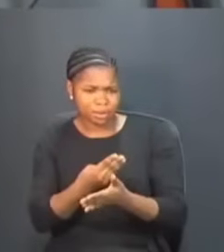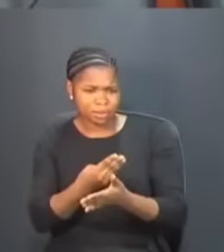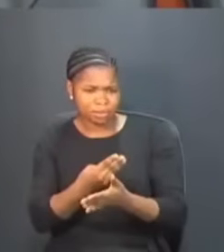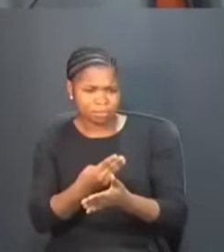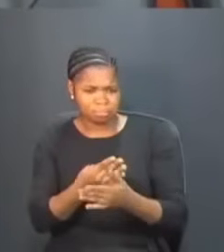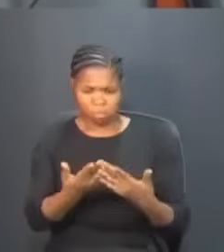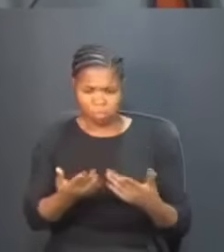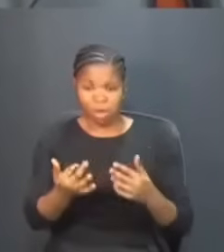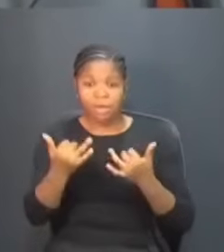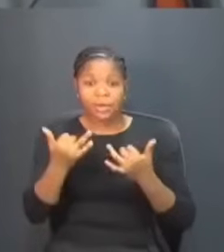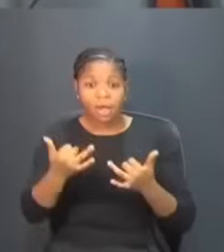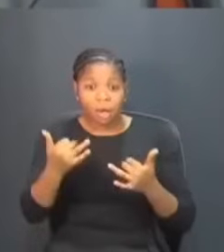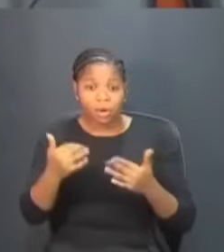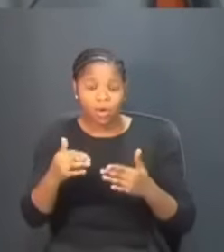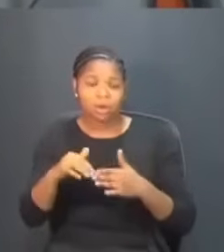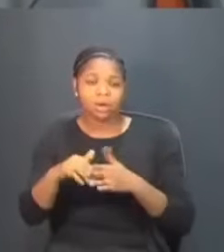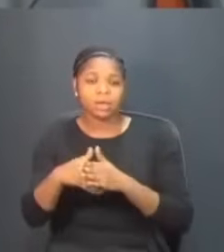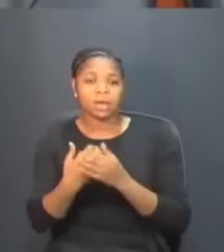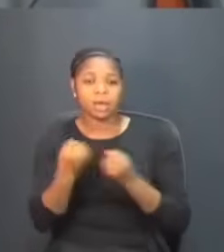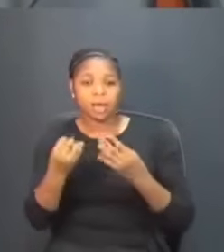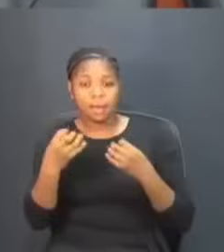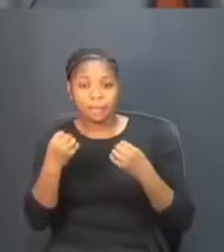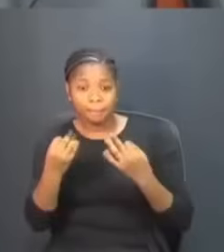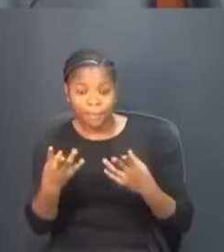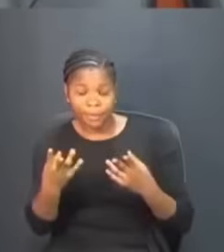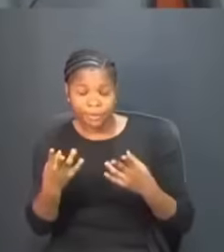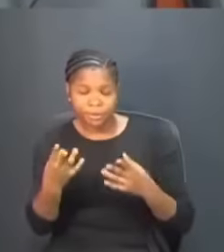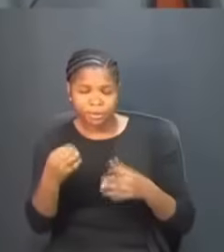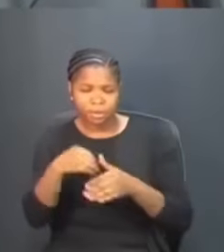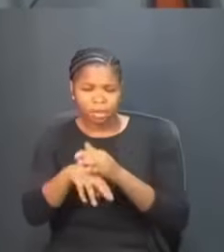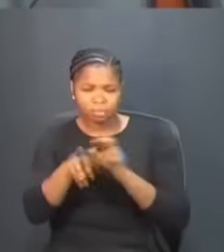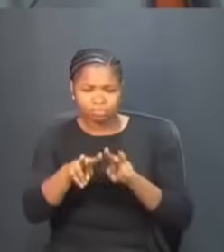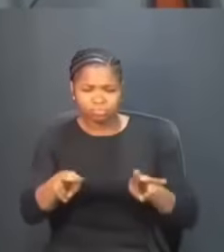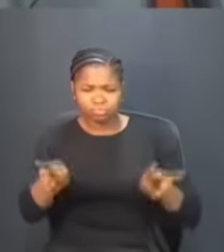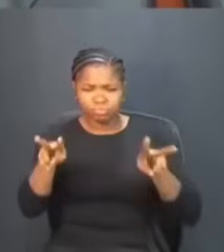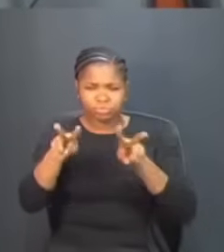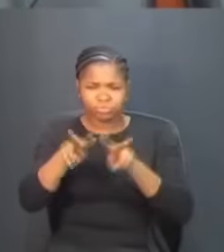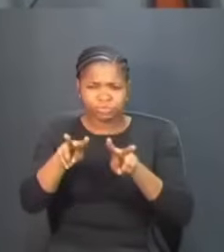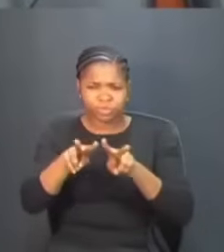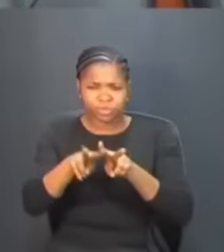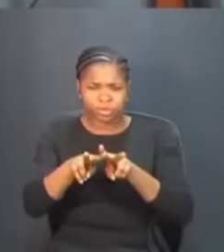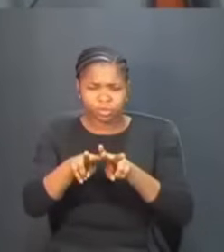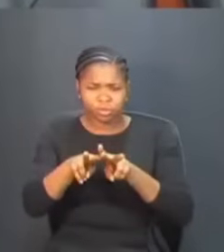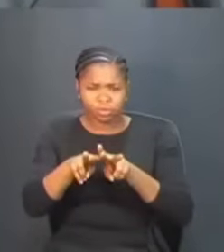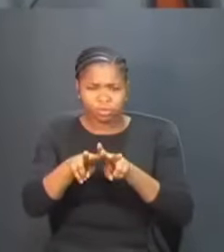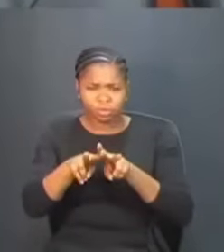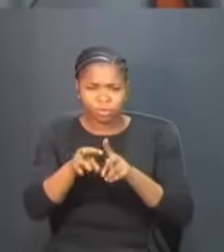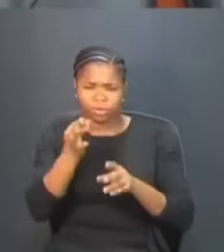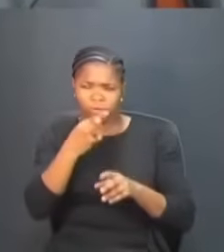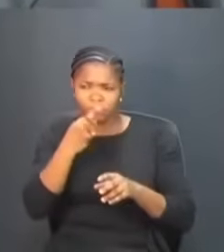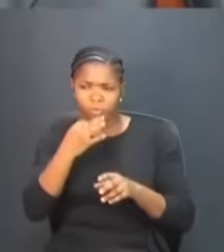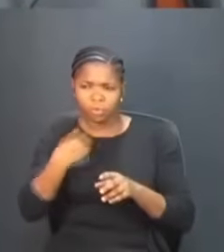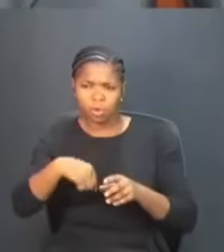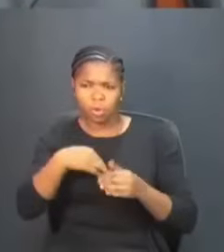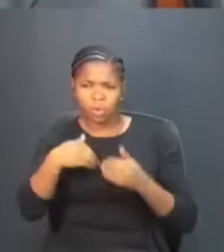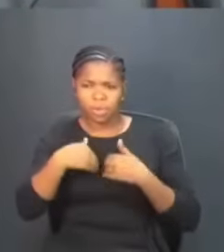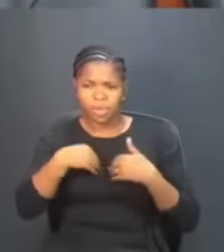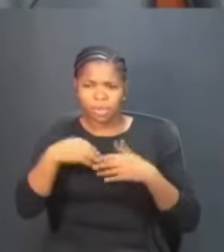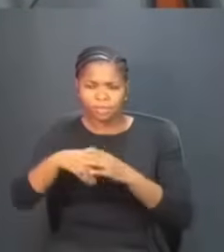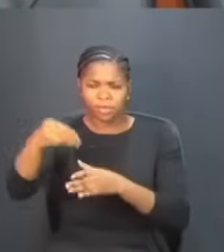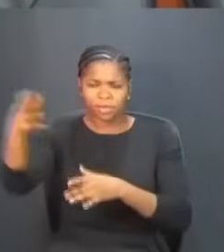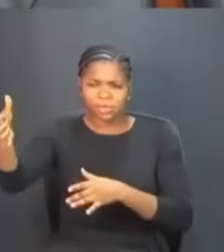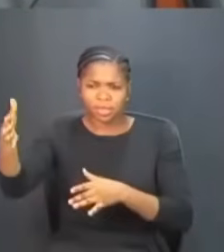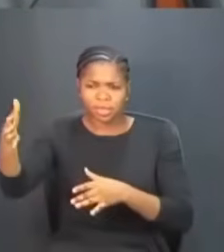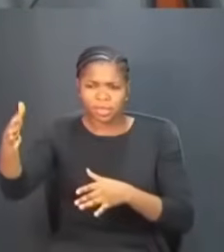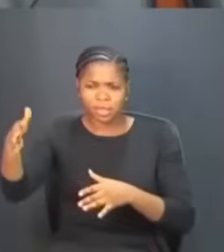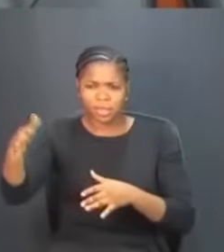term of food that are still sitting at the farmers' gates, and how much the 200 they have budgeted for